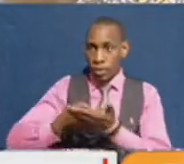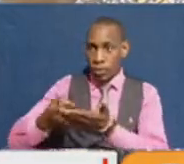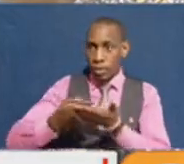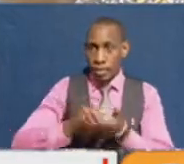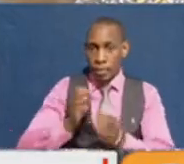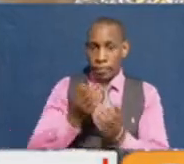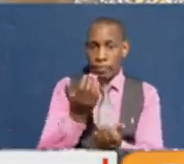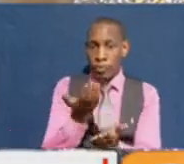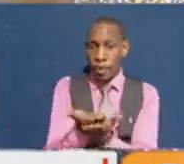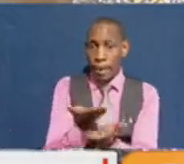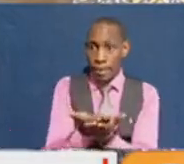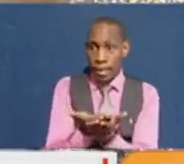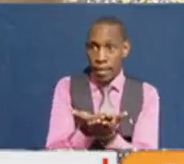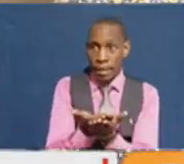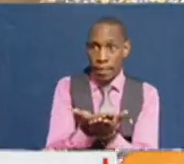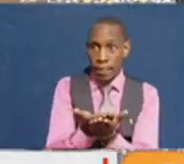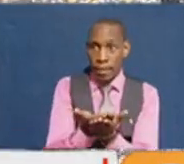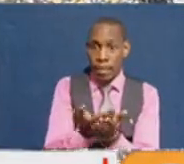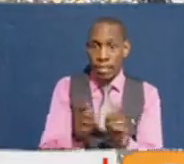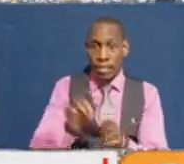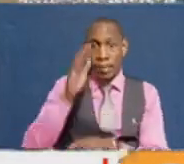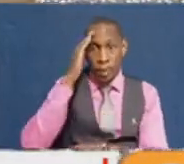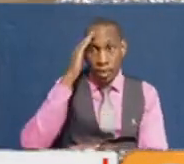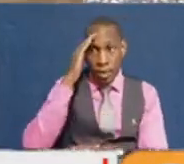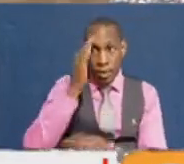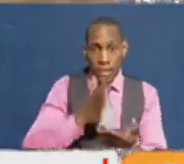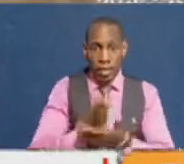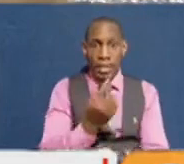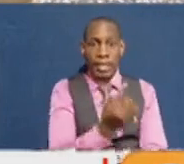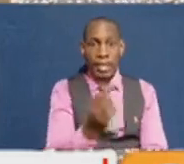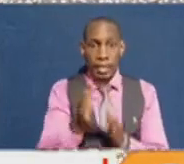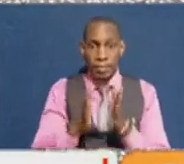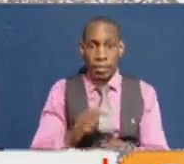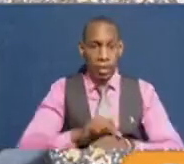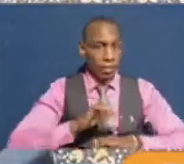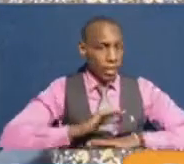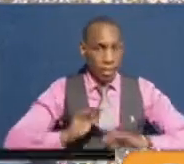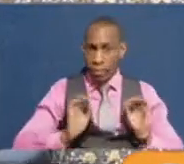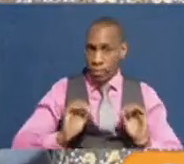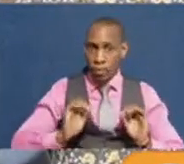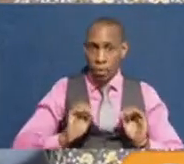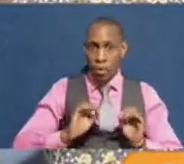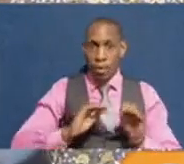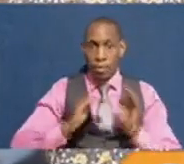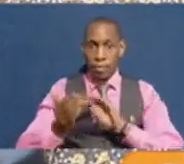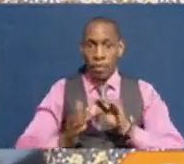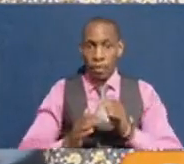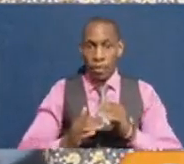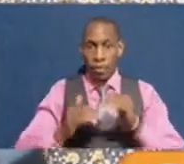tutakata rufaa kwa sababu kama mjuavyo ni haki ya kila mtu kama hajatosheka katika mahakama kuu